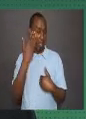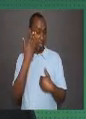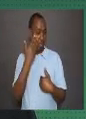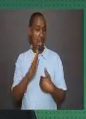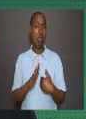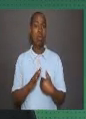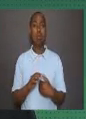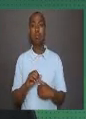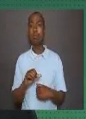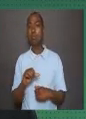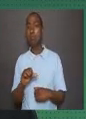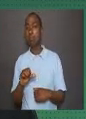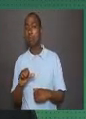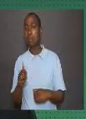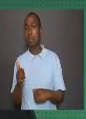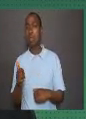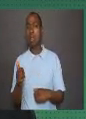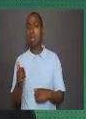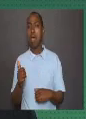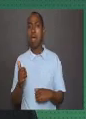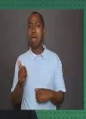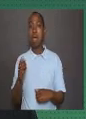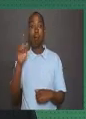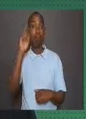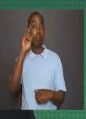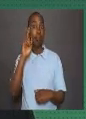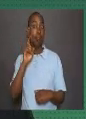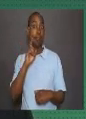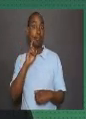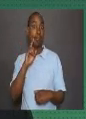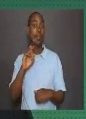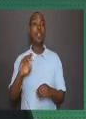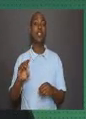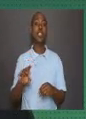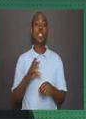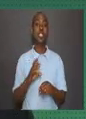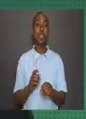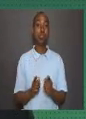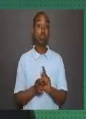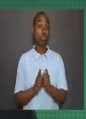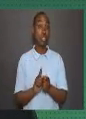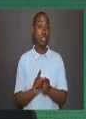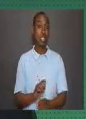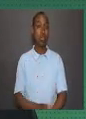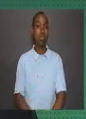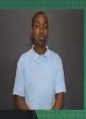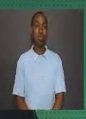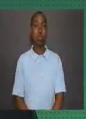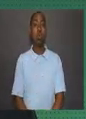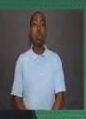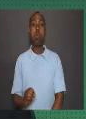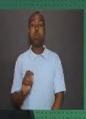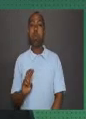HIV by having unprotected sexual intercourse, or by